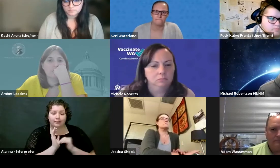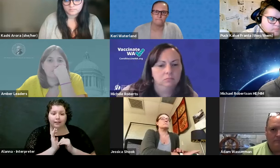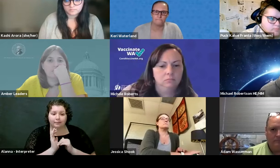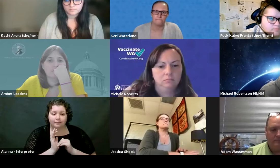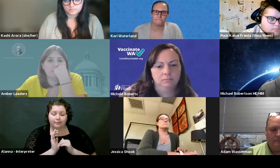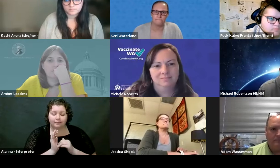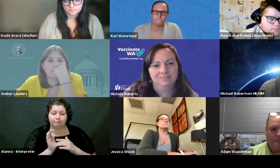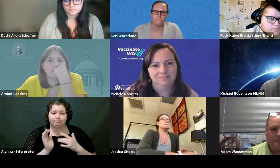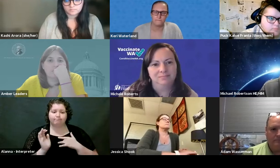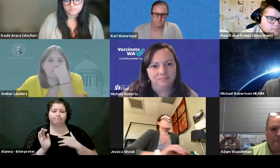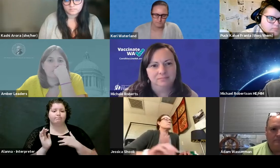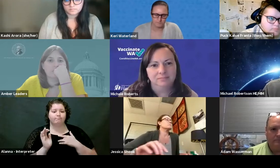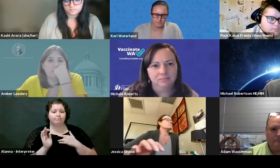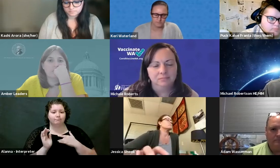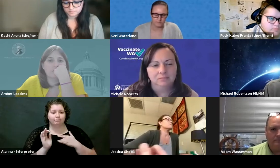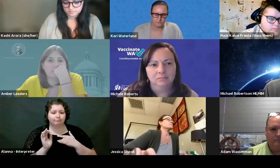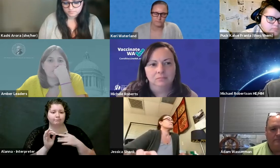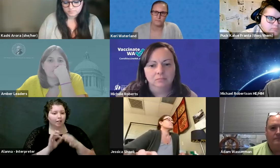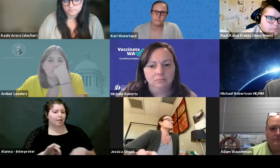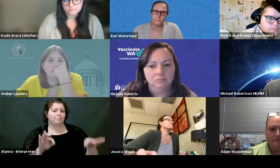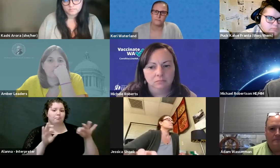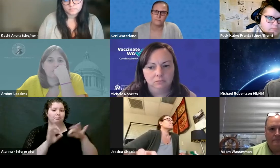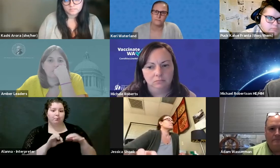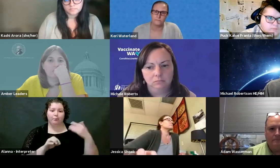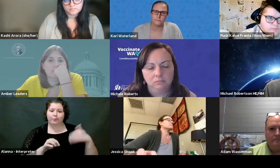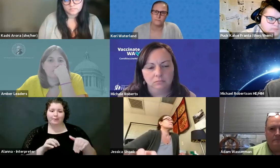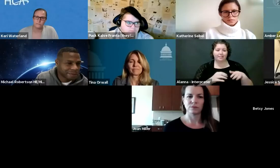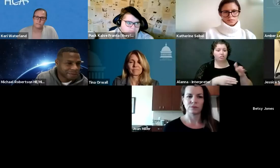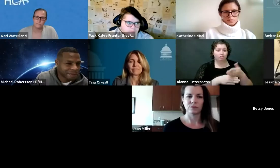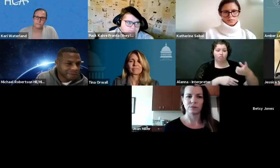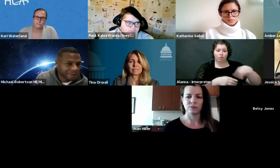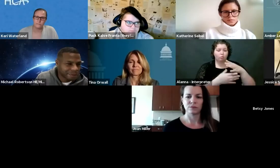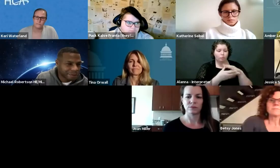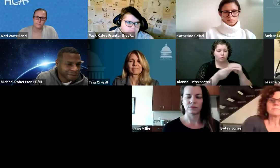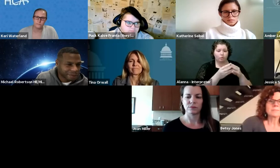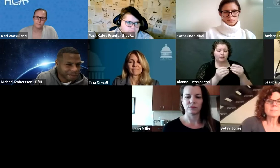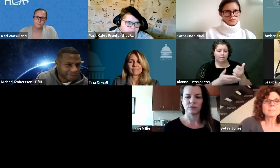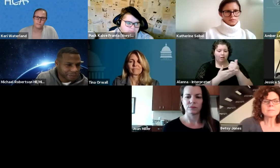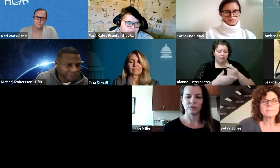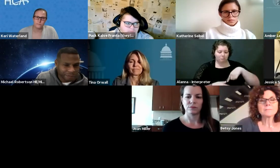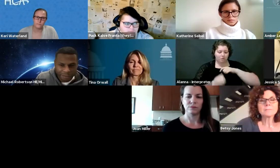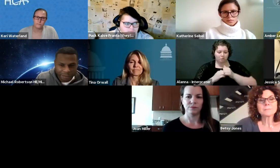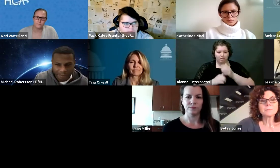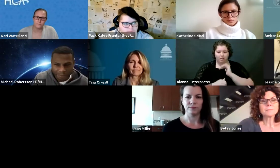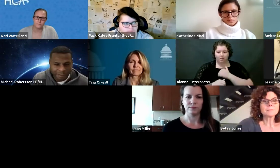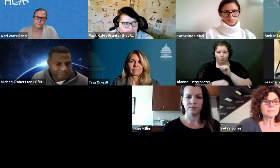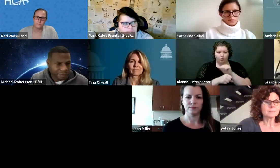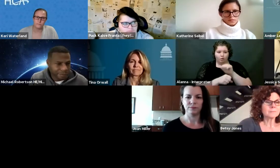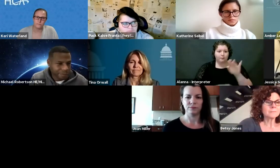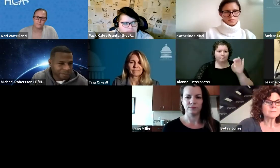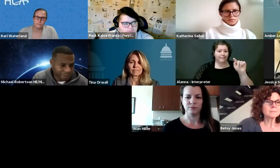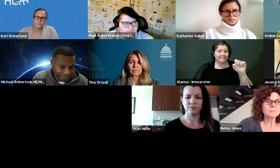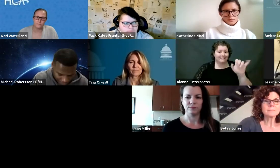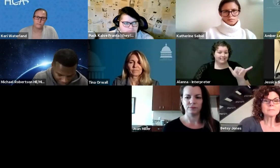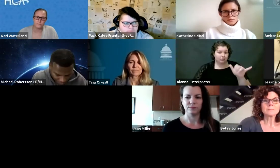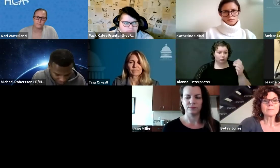it is so important to share those stories and to ground us in our work, and we appreciate it. Betsy, do you want to say any final words before